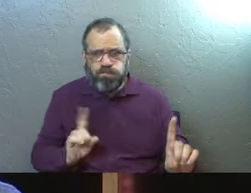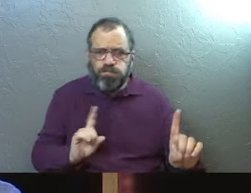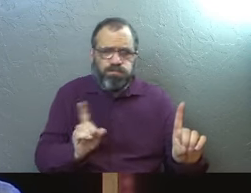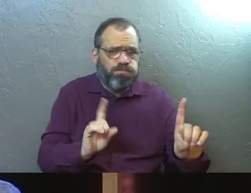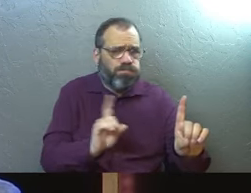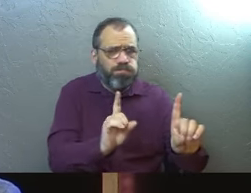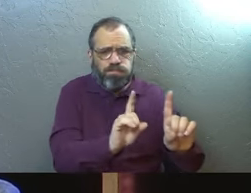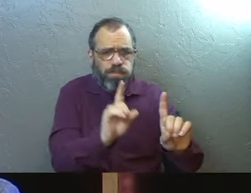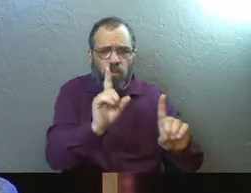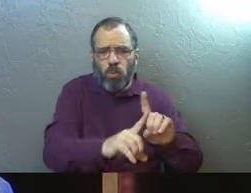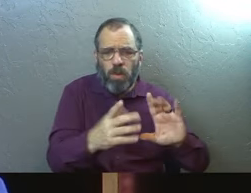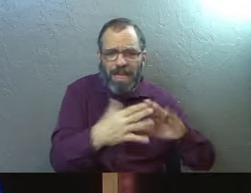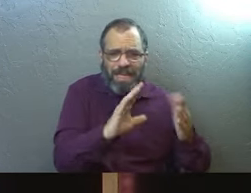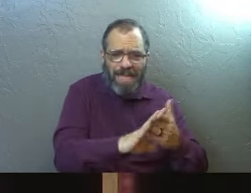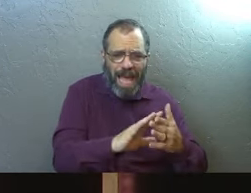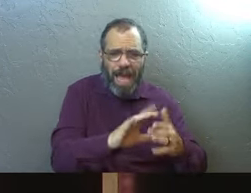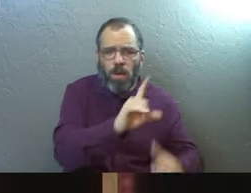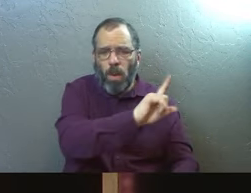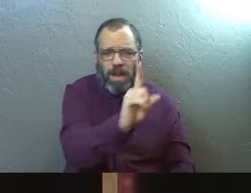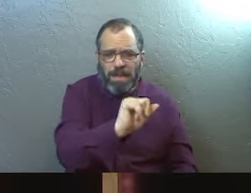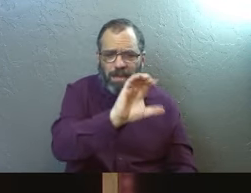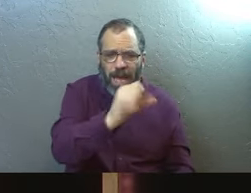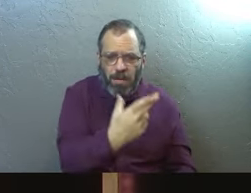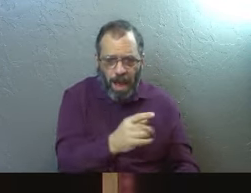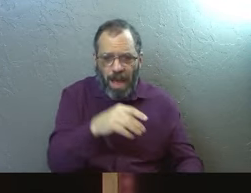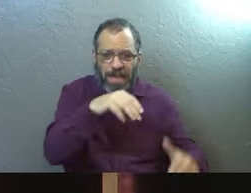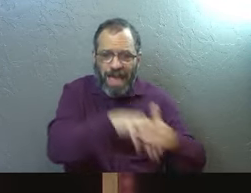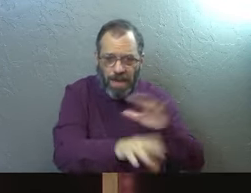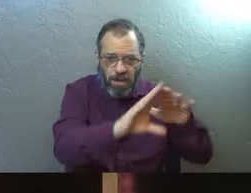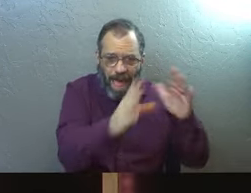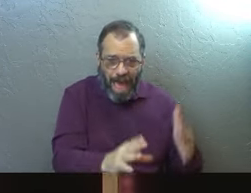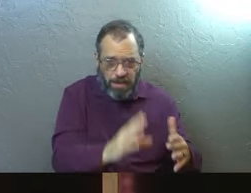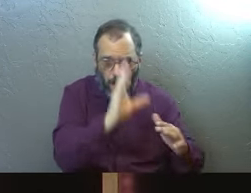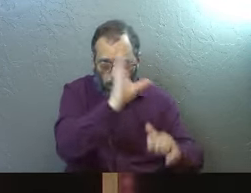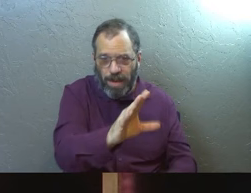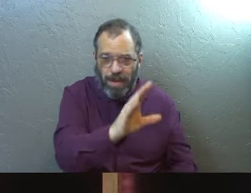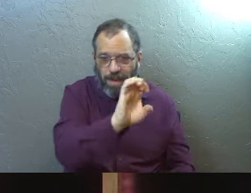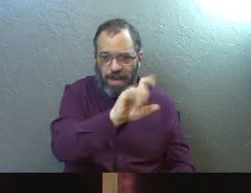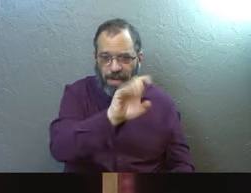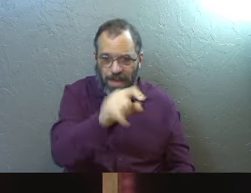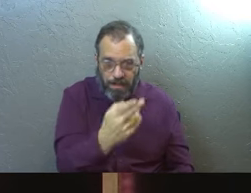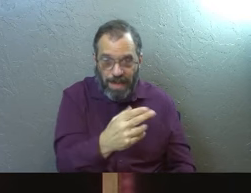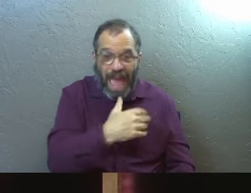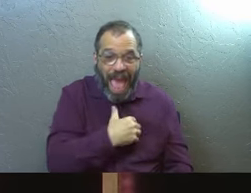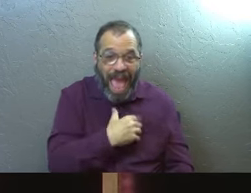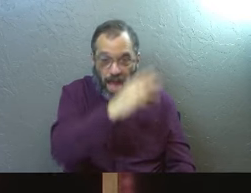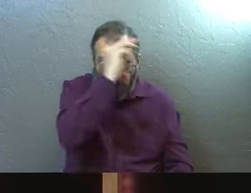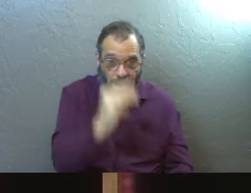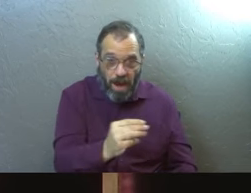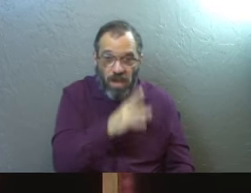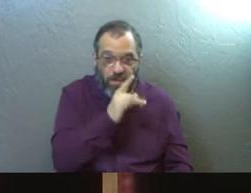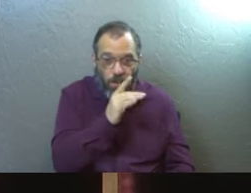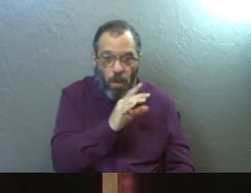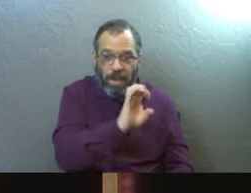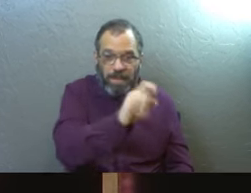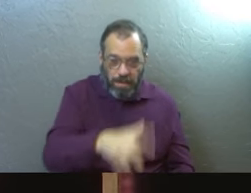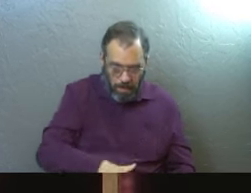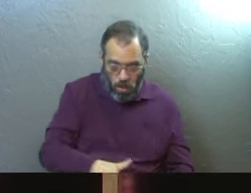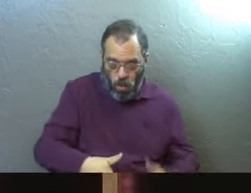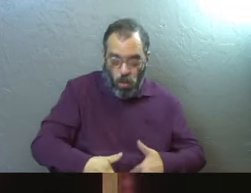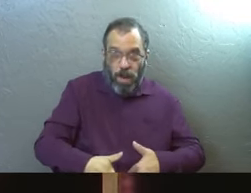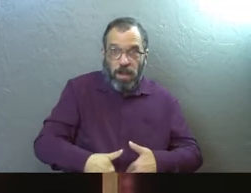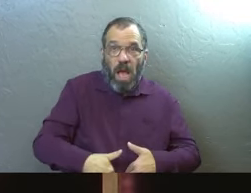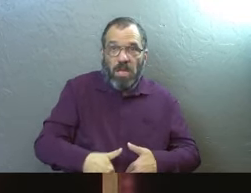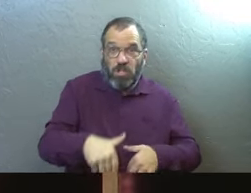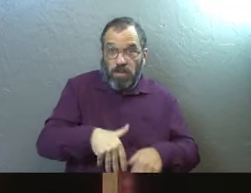Judea to the town where Zechariah lived. And she entered the house and greeted Elizabeth. And at the sound of Mary's greeting, Elizabeth's child,